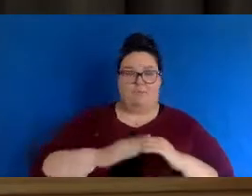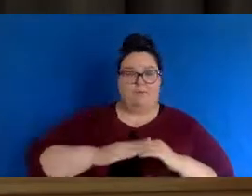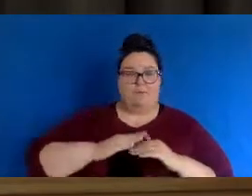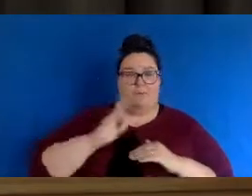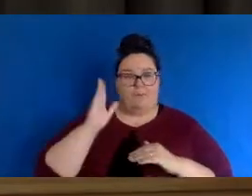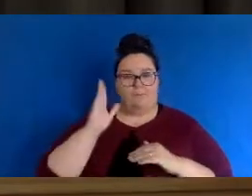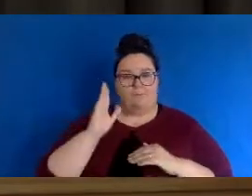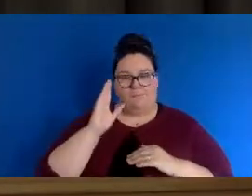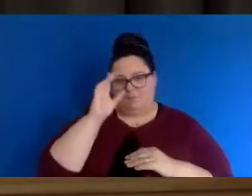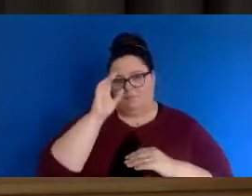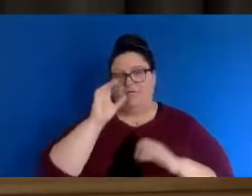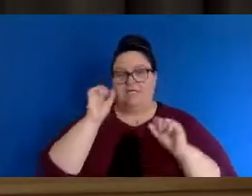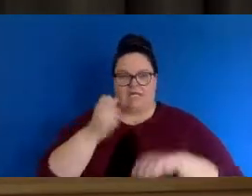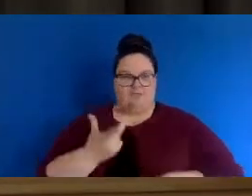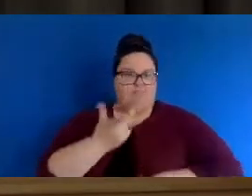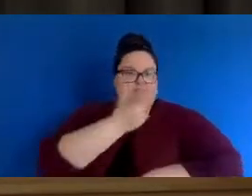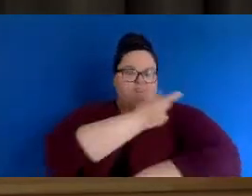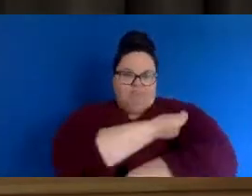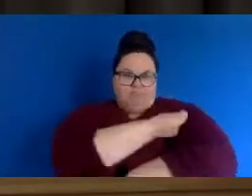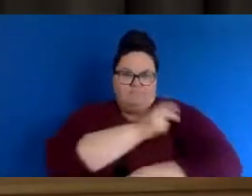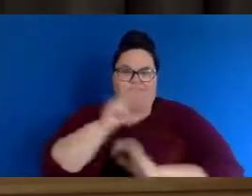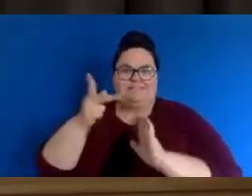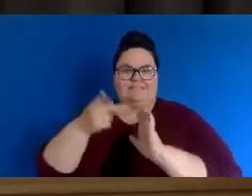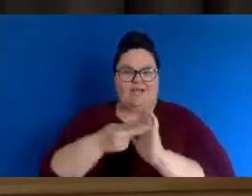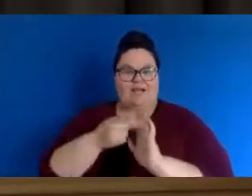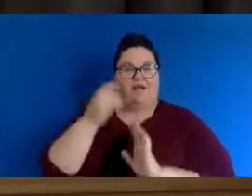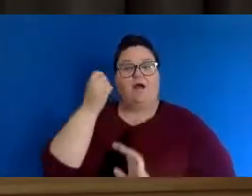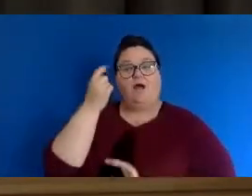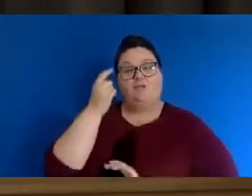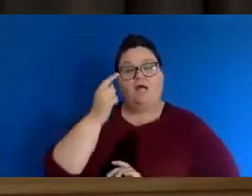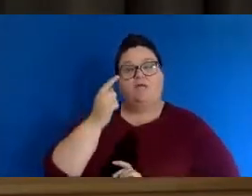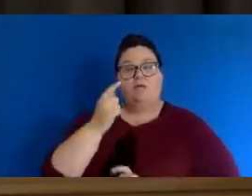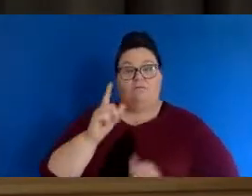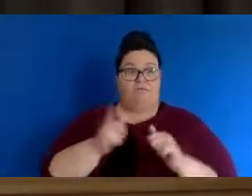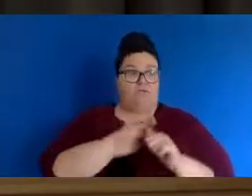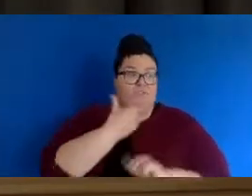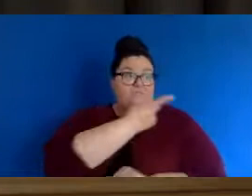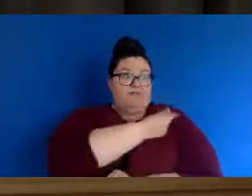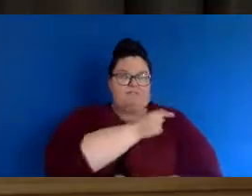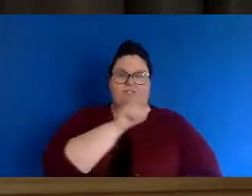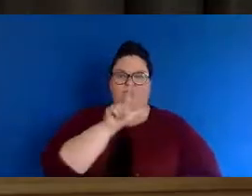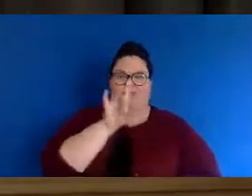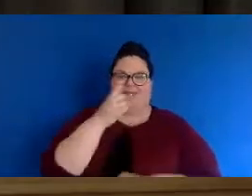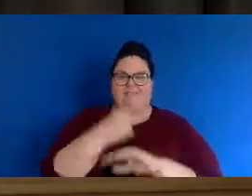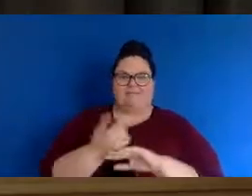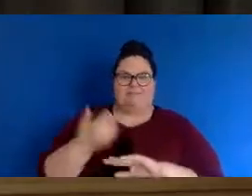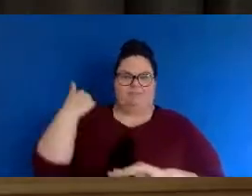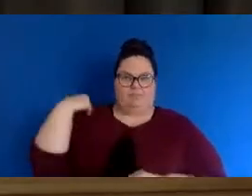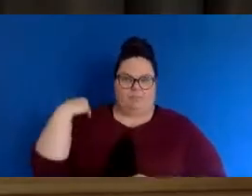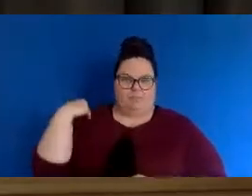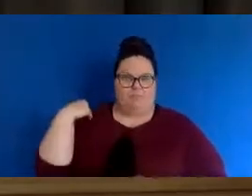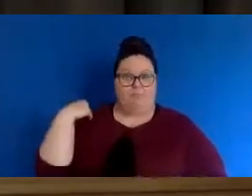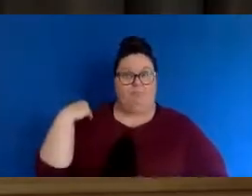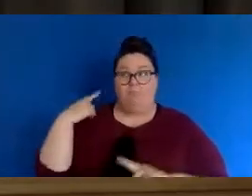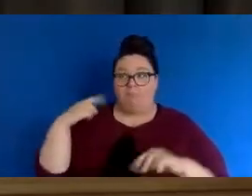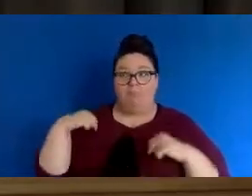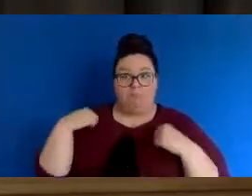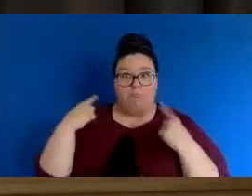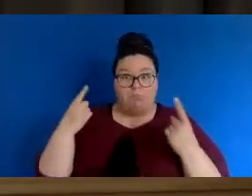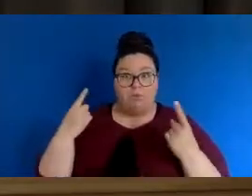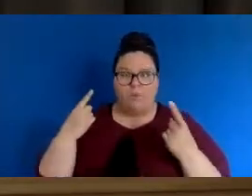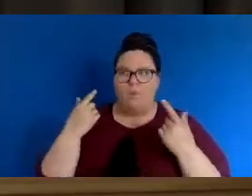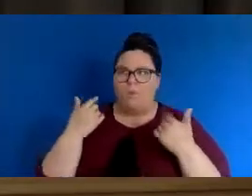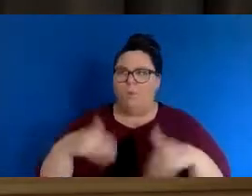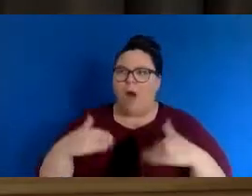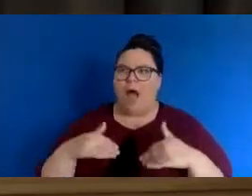a vaccine once 28 days has passed since their first dose. Since then, our province has